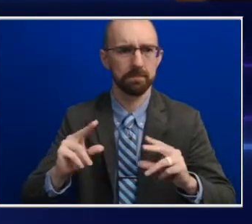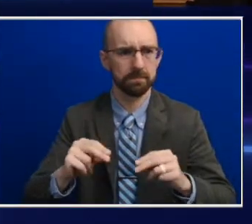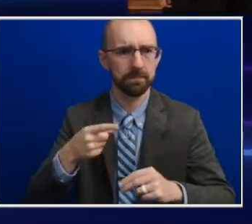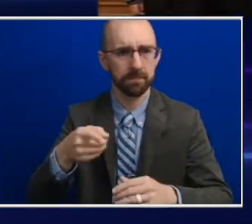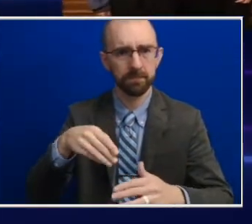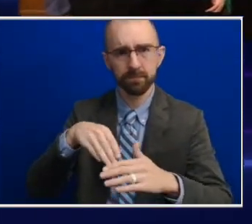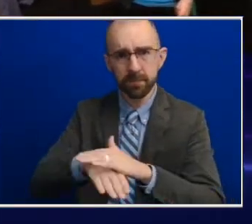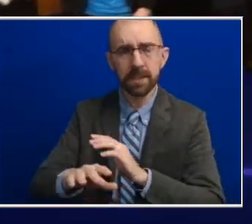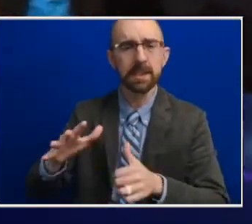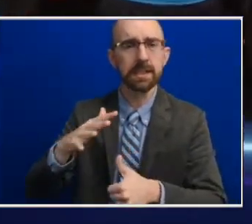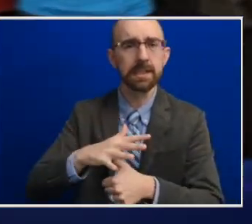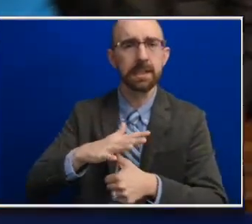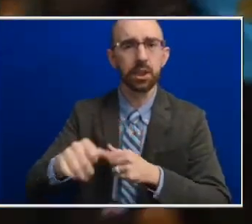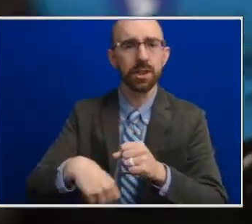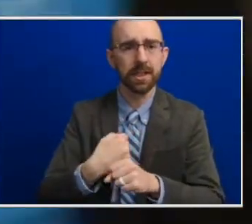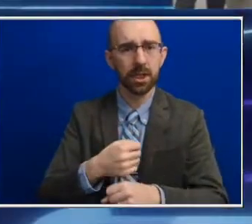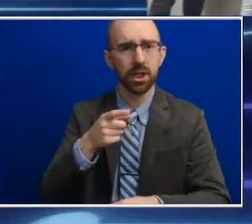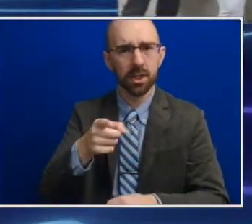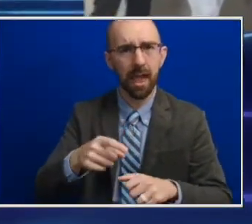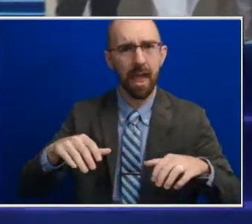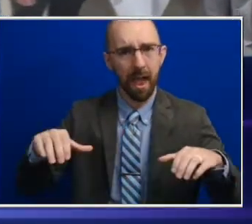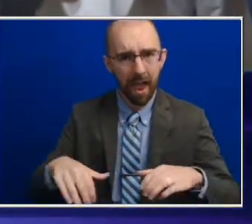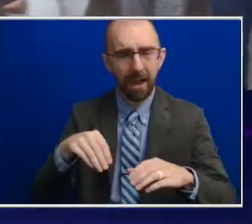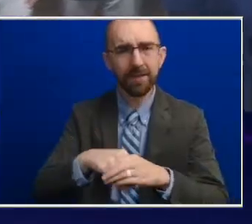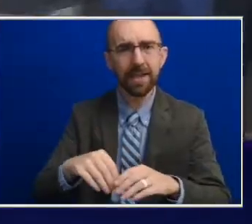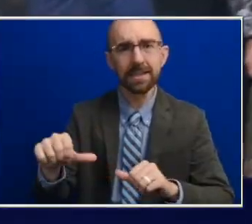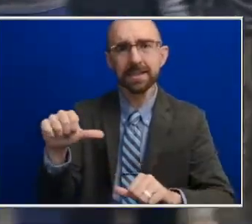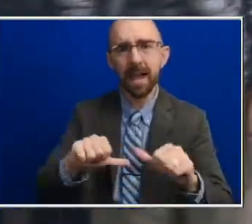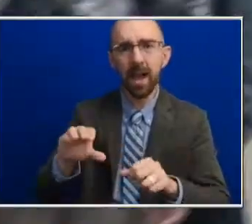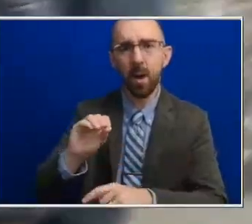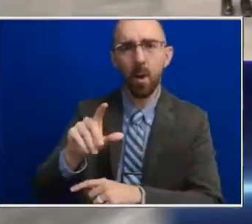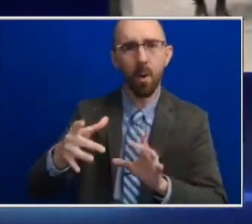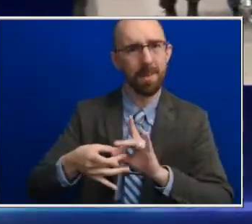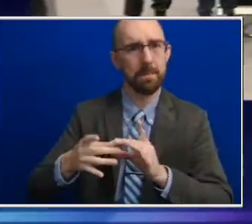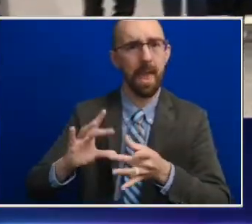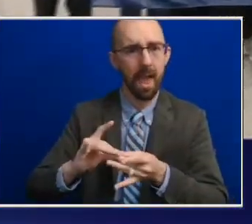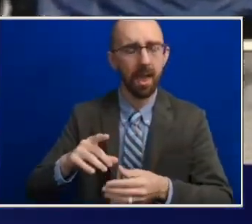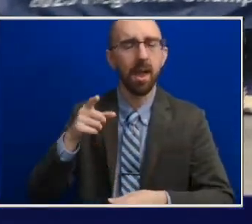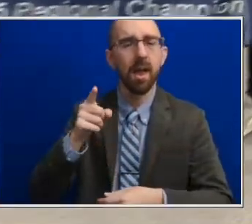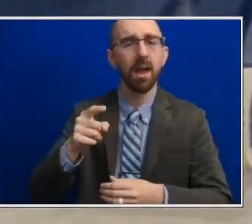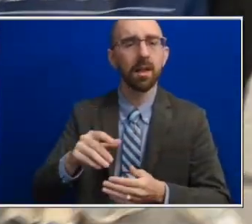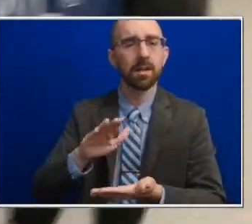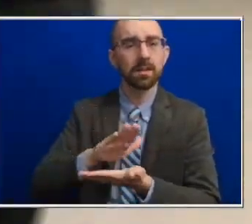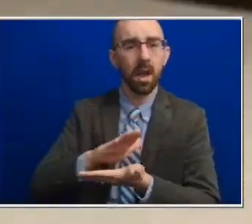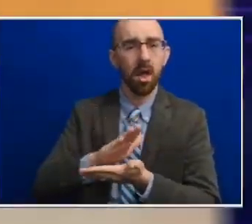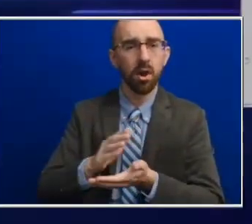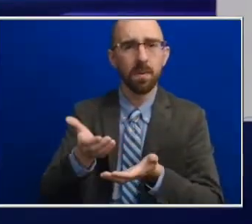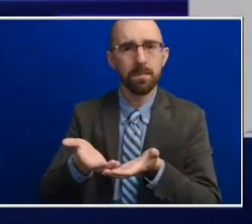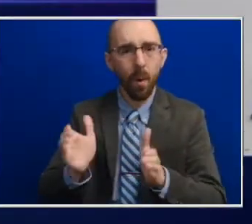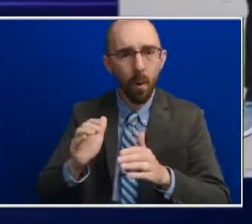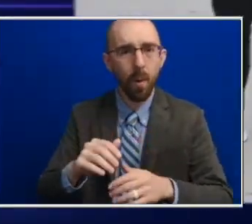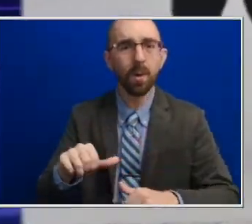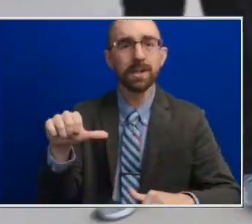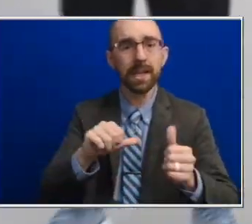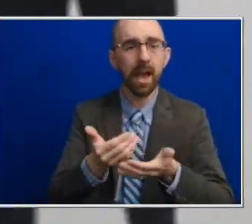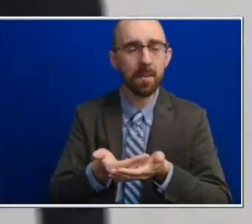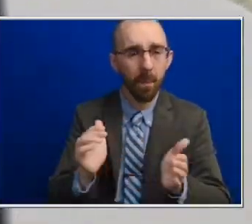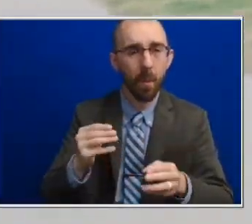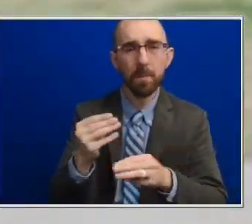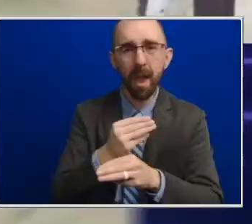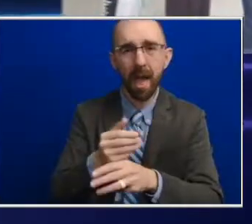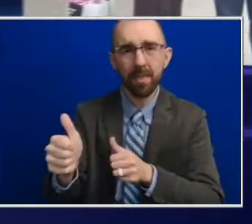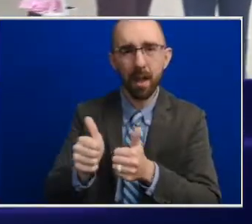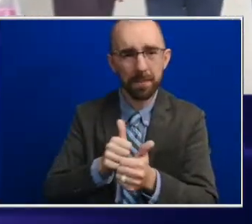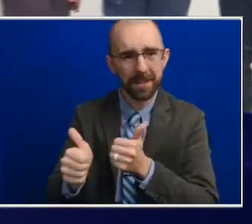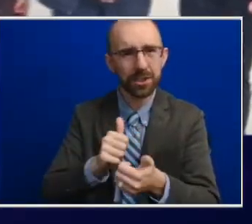year, Matthew is active in Science Olympiad, Scholars Bowl, Science Bowl, Math Competitions Club, and several